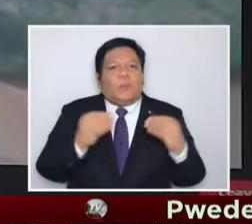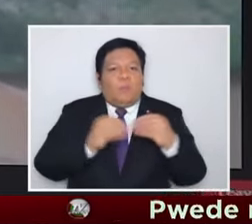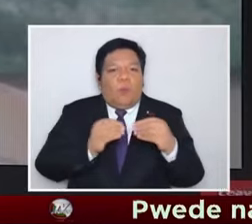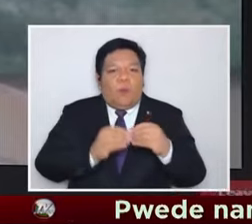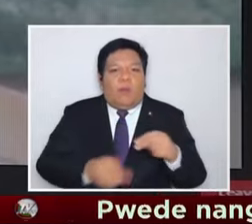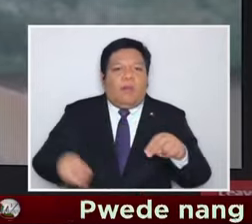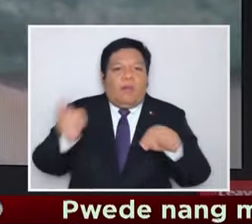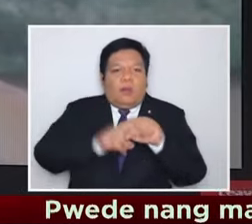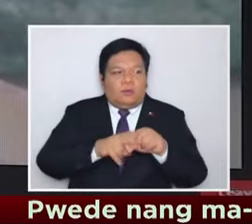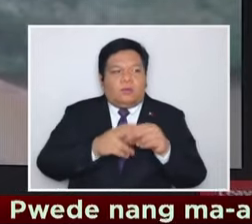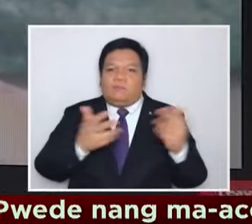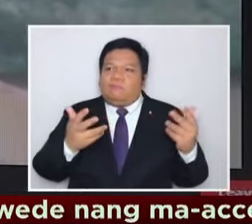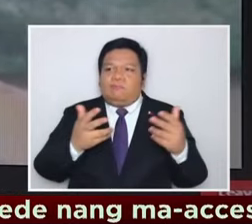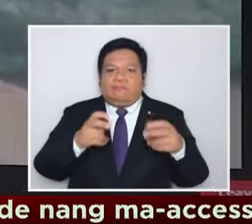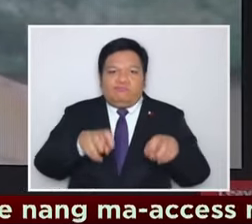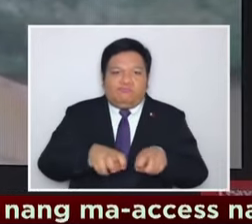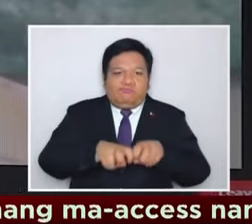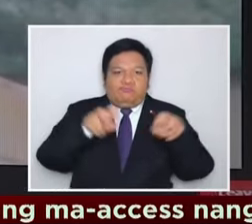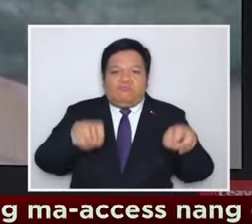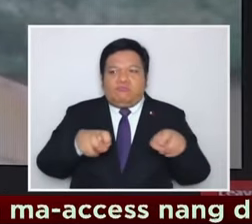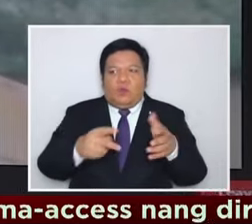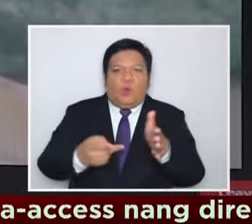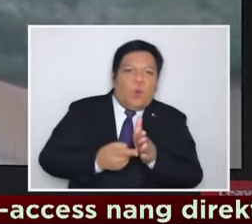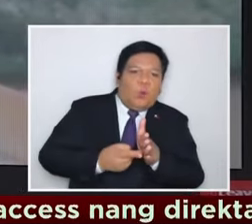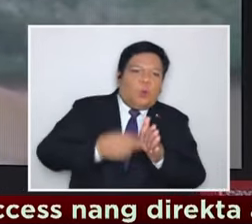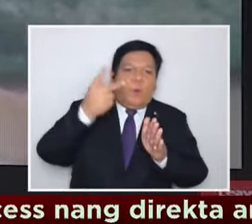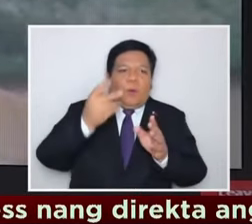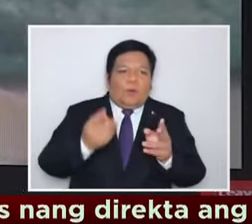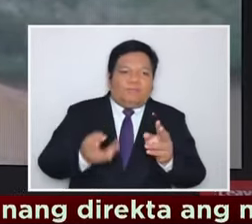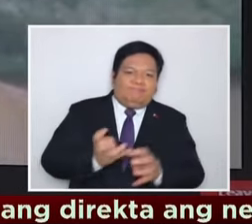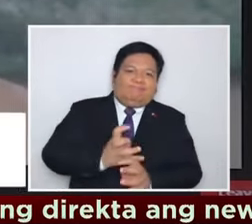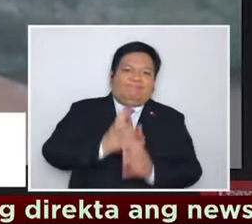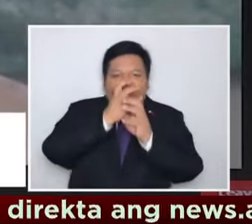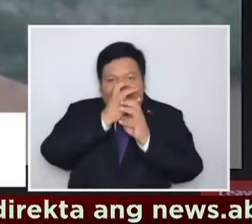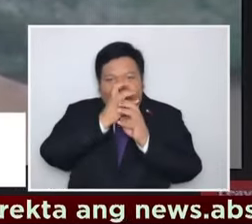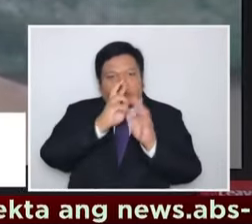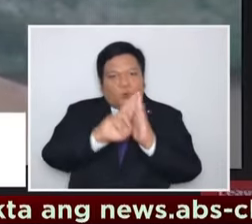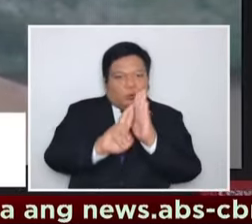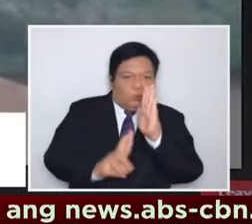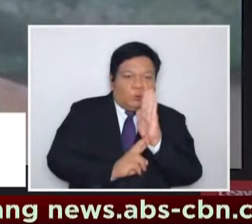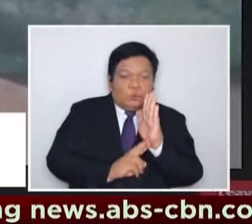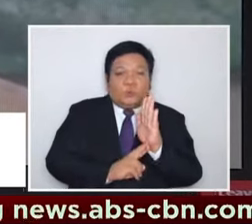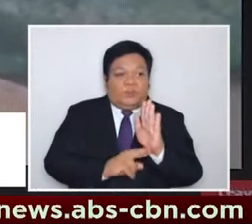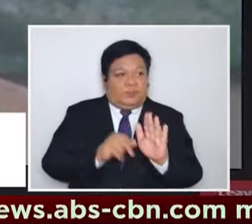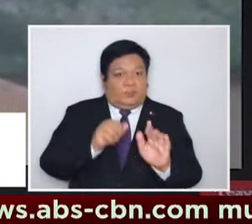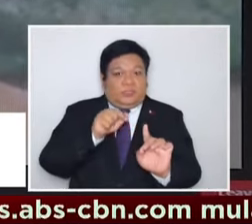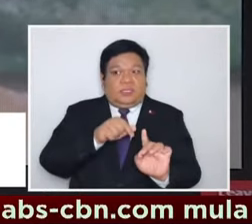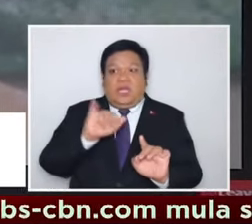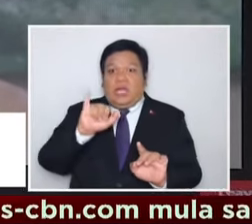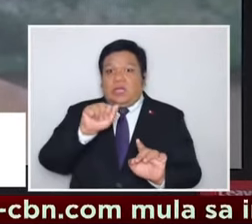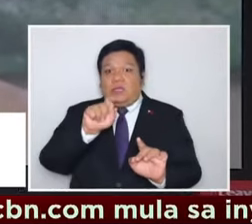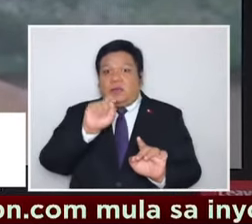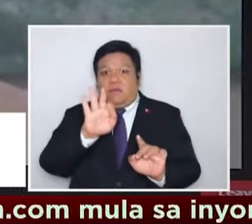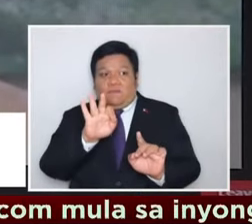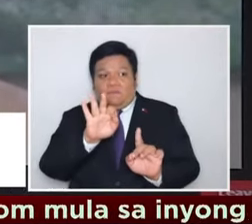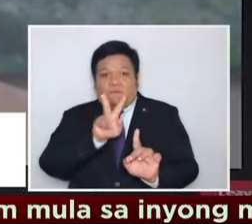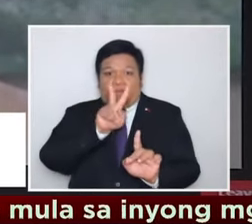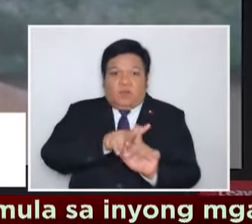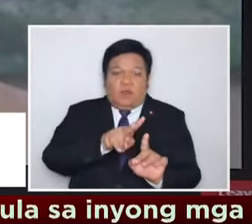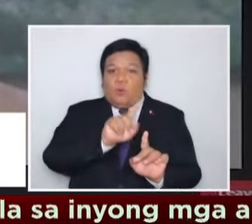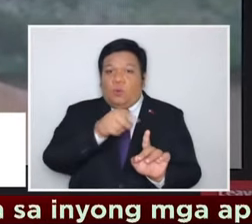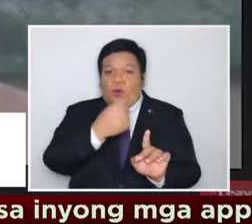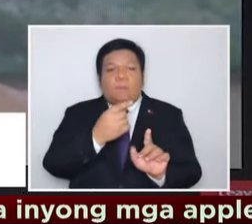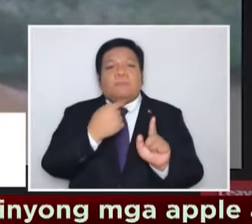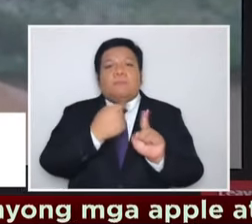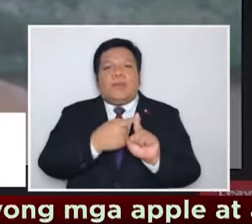all of the doble-doble na nga yung protocols natin, and it is not just enforced by the IATF, even the